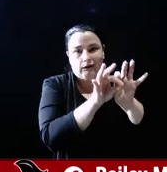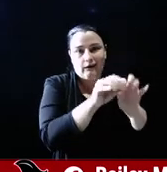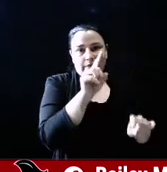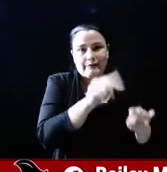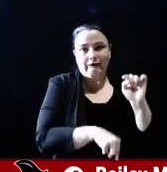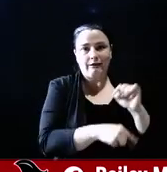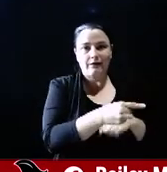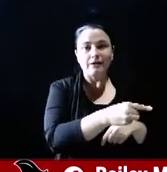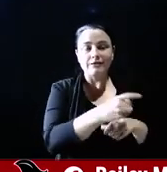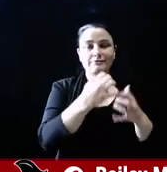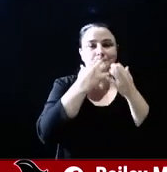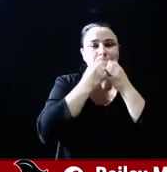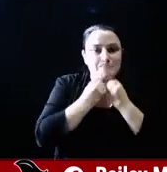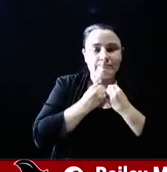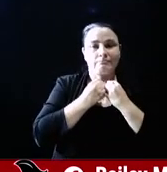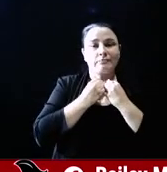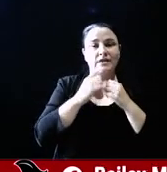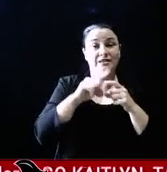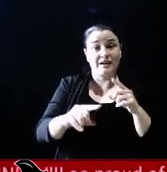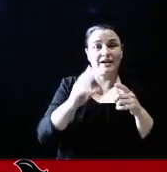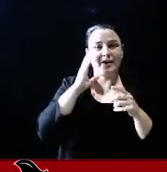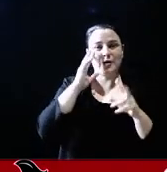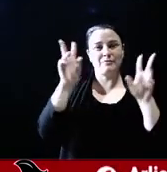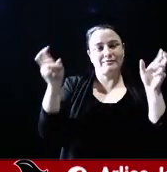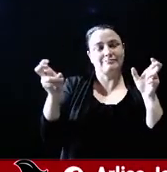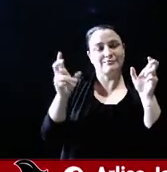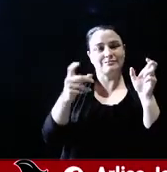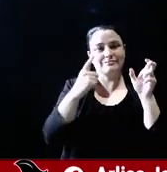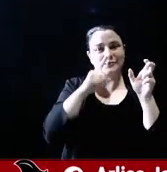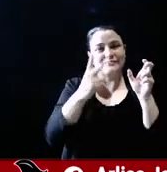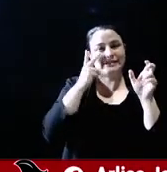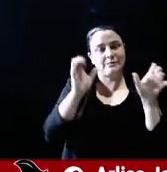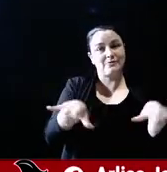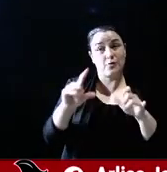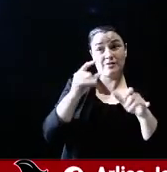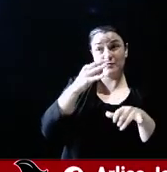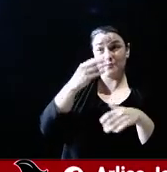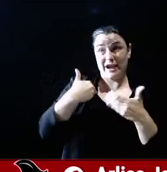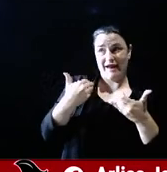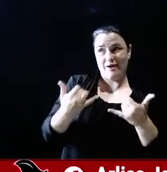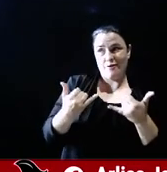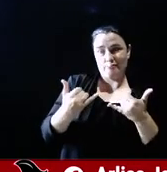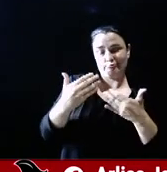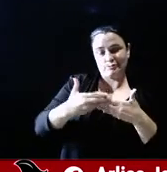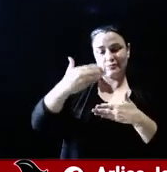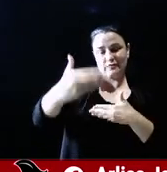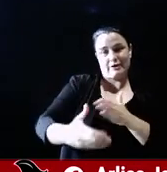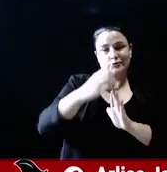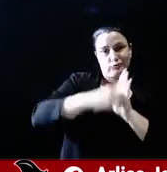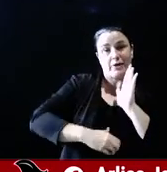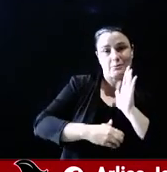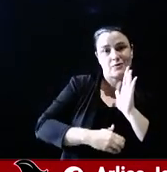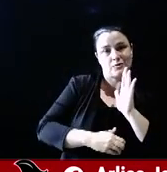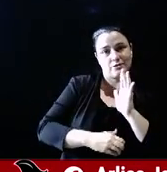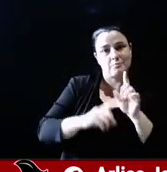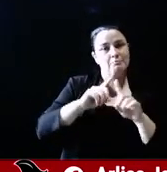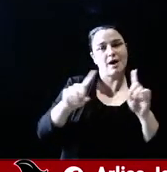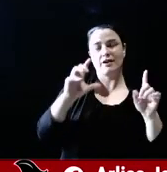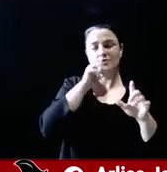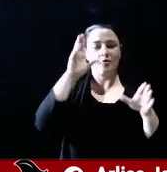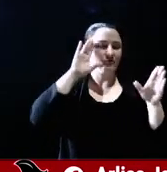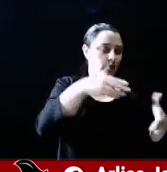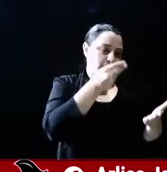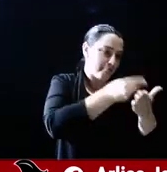as soon-to-be graduates are moving on to the next chapter of our lives. So I urge this class not focus so much on money or certain